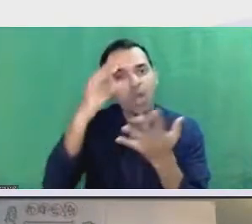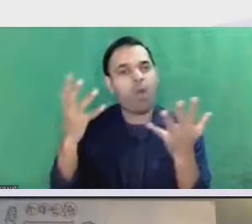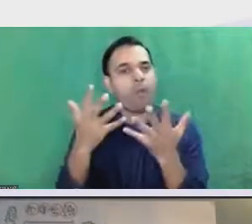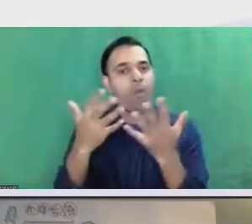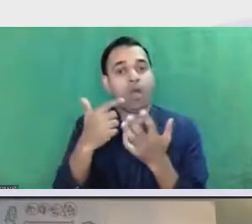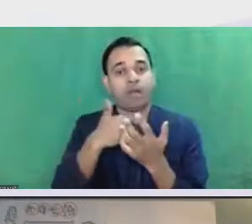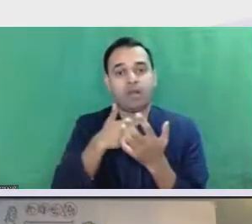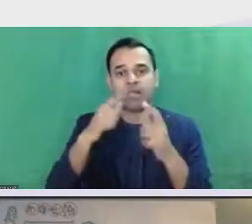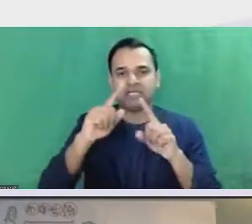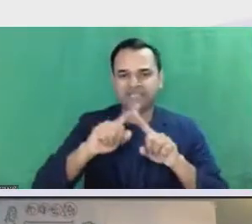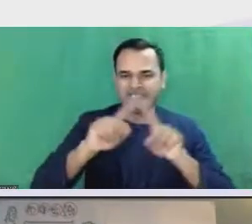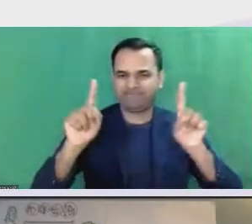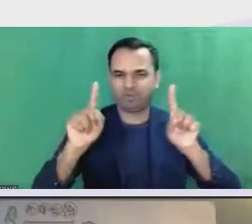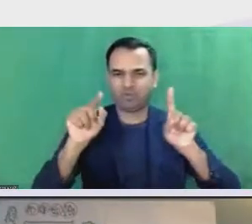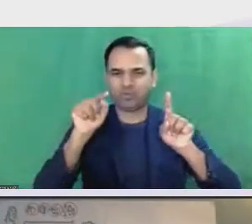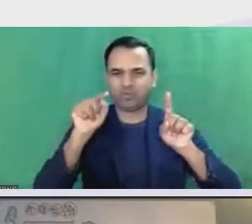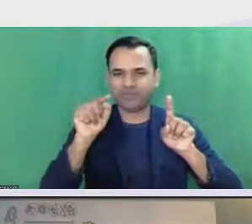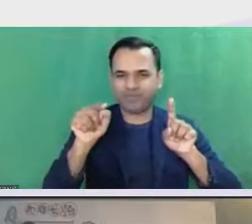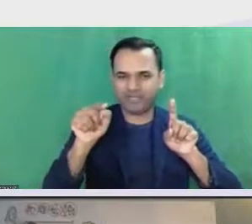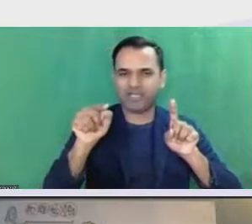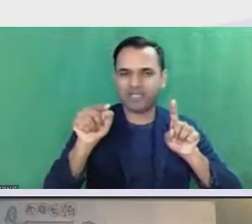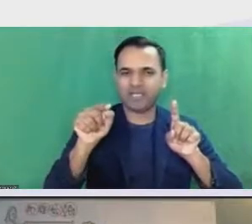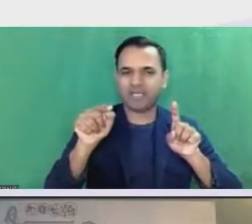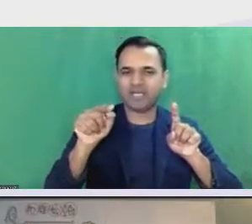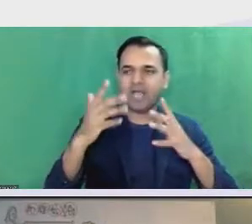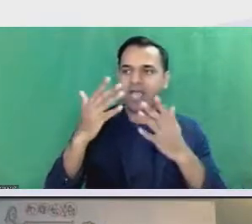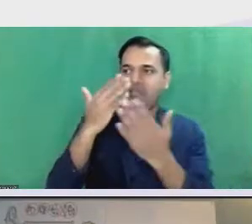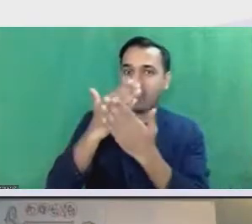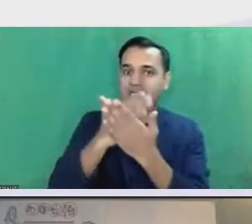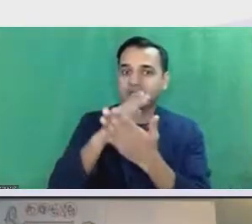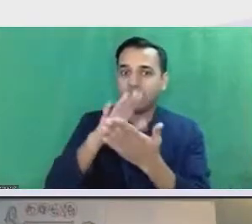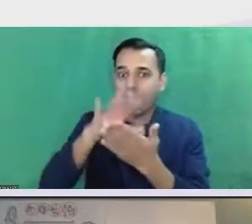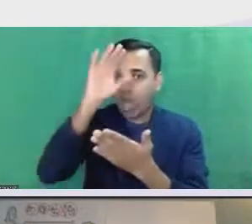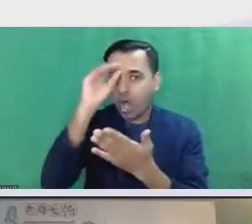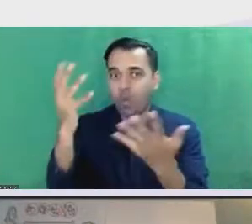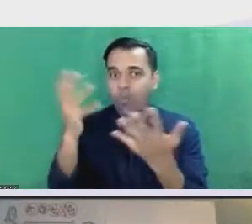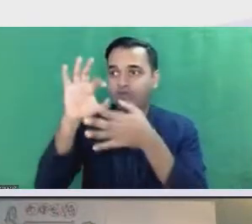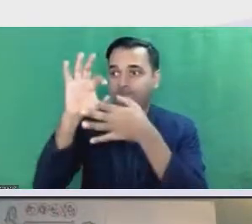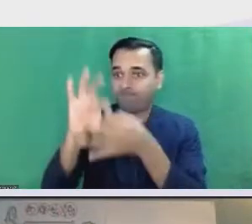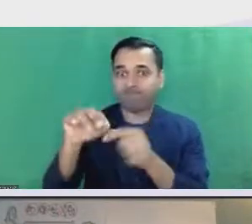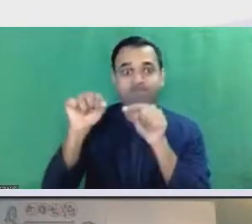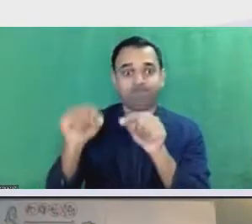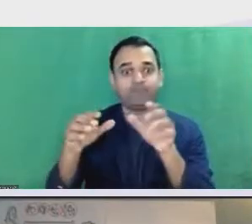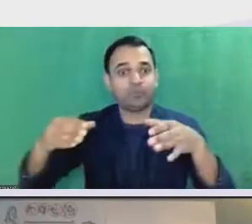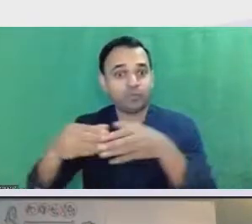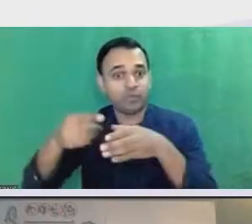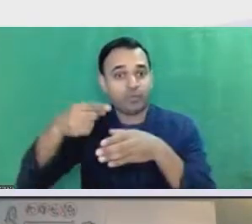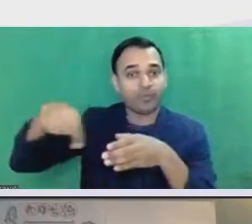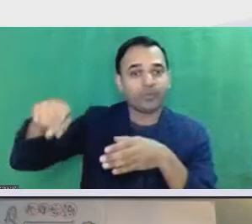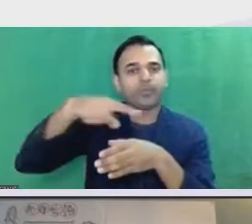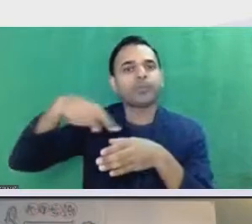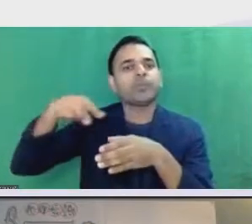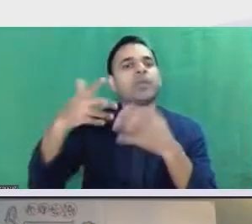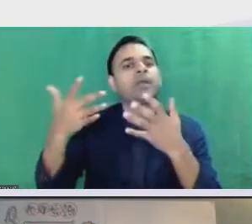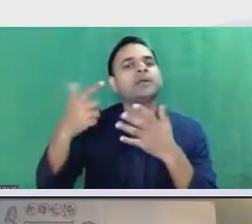lesson learned that is relevant to this group. The previous framework was seen as the framework of